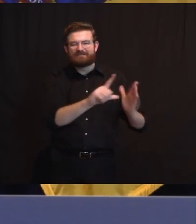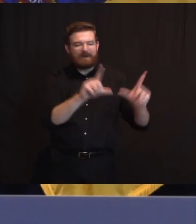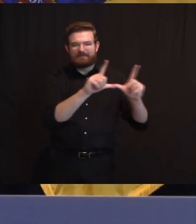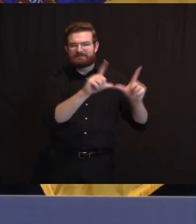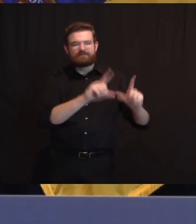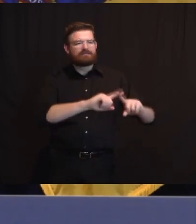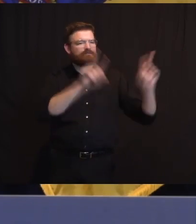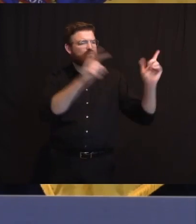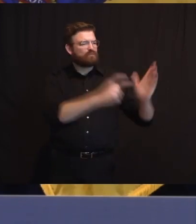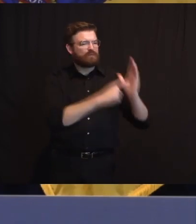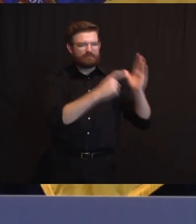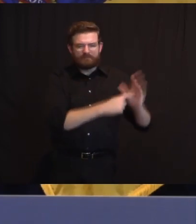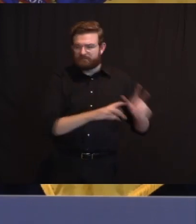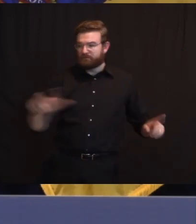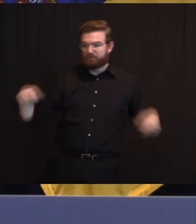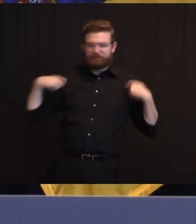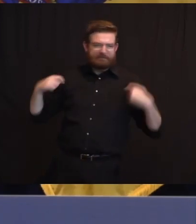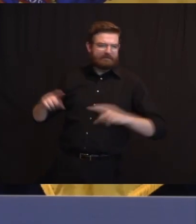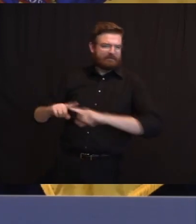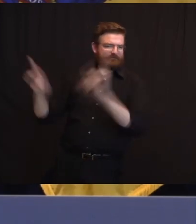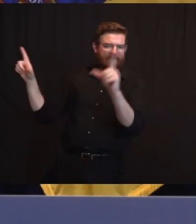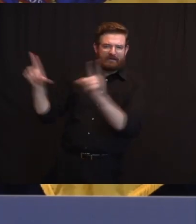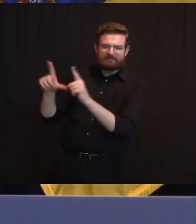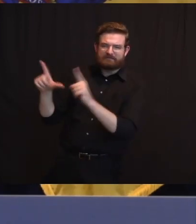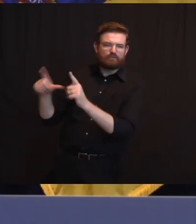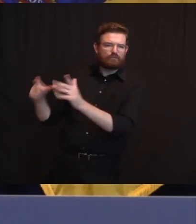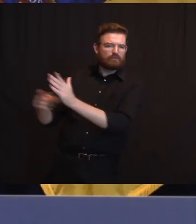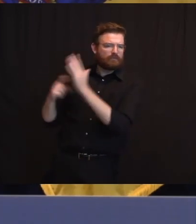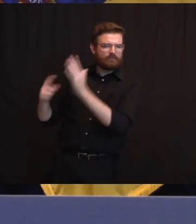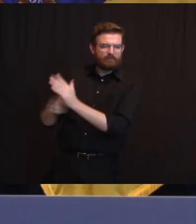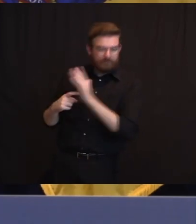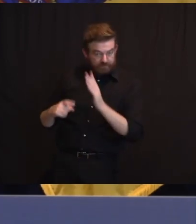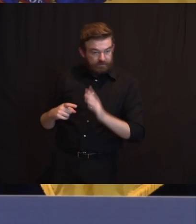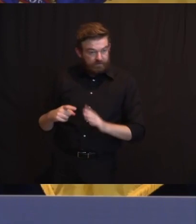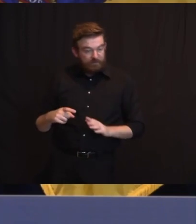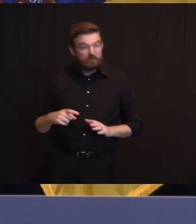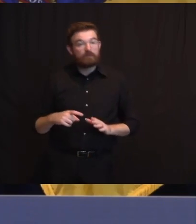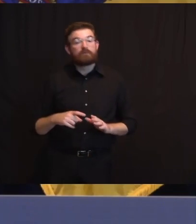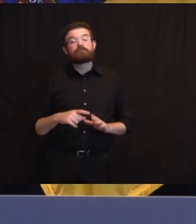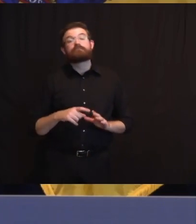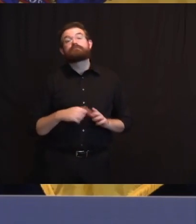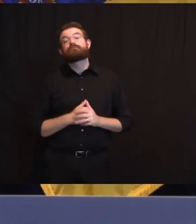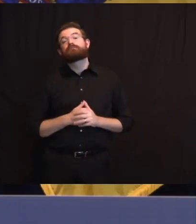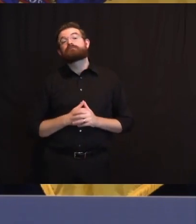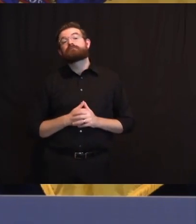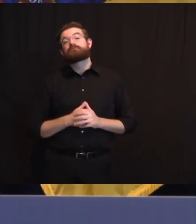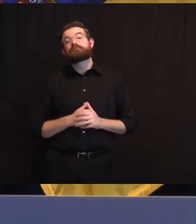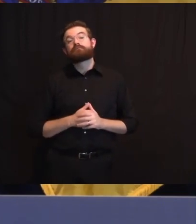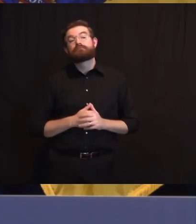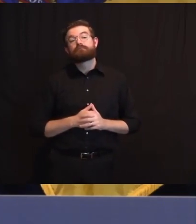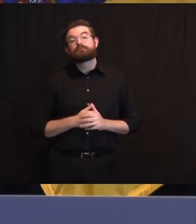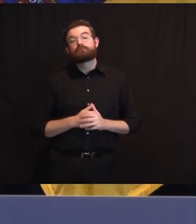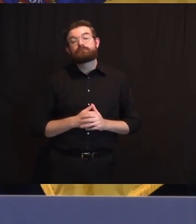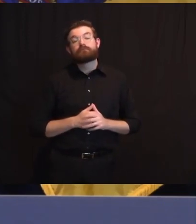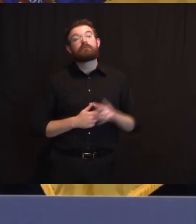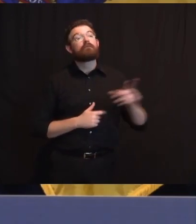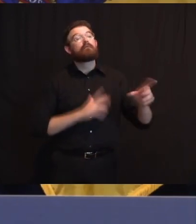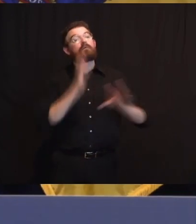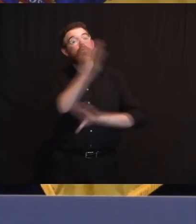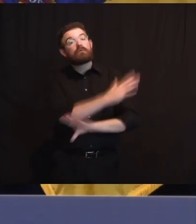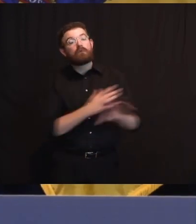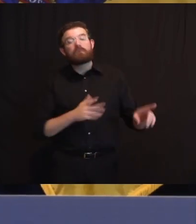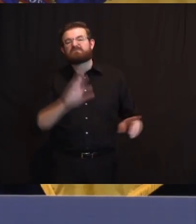And secondly, we've been pretty explicit on what, even in the martial arts, just to pick that as an example, what they